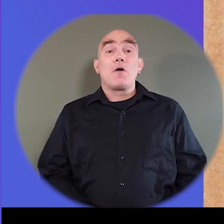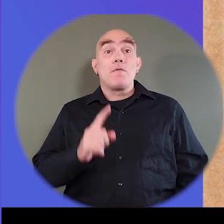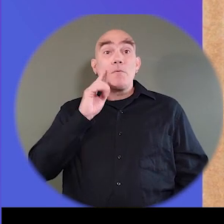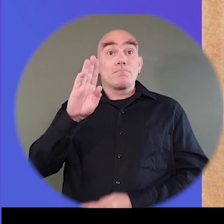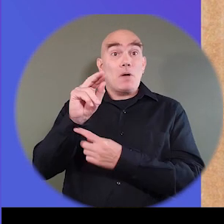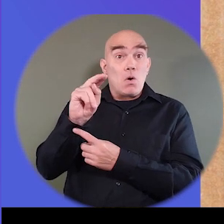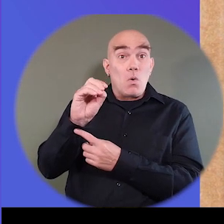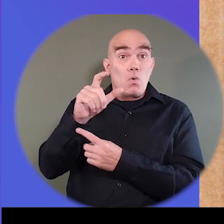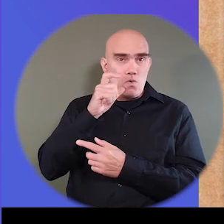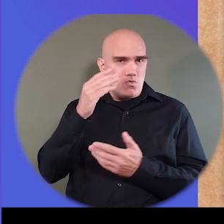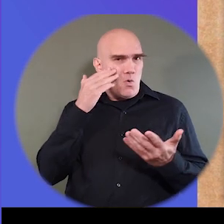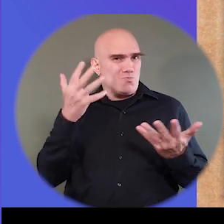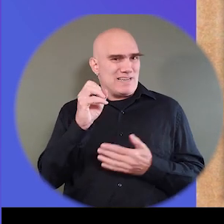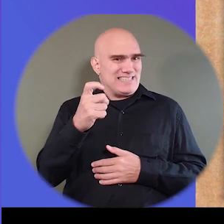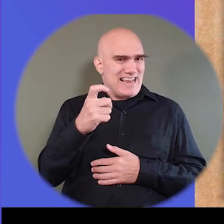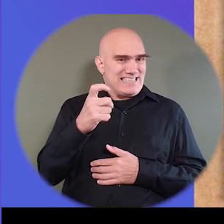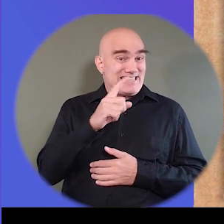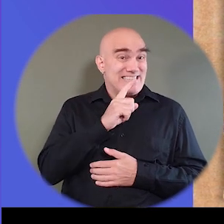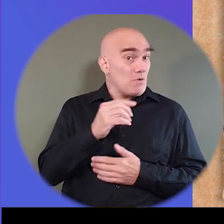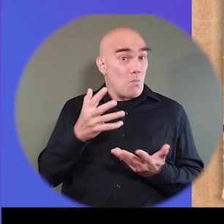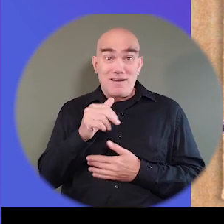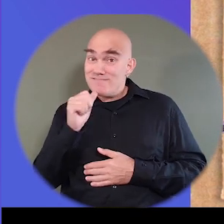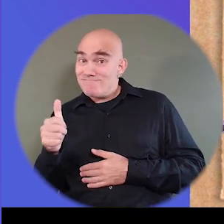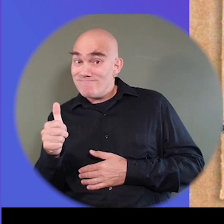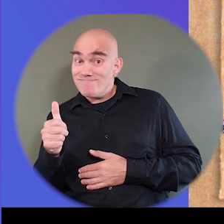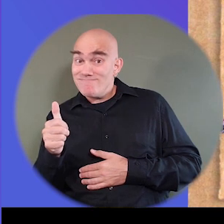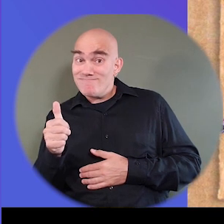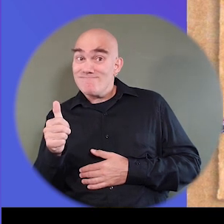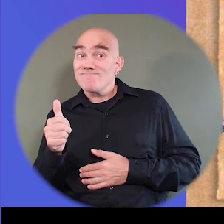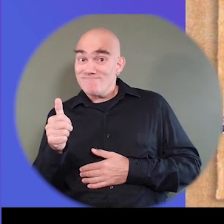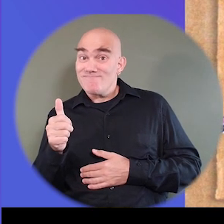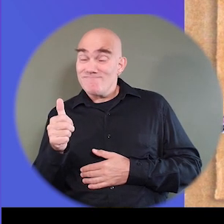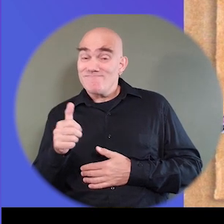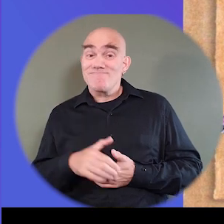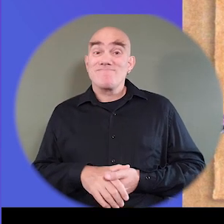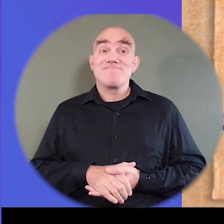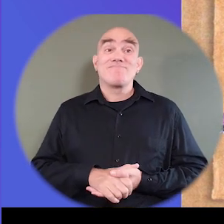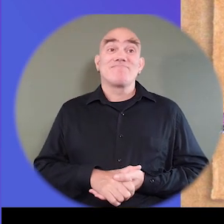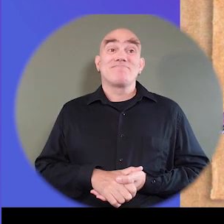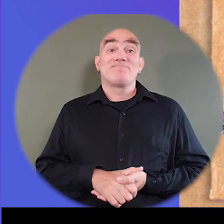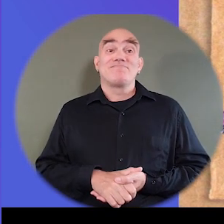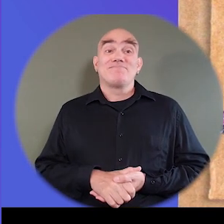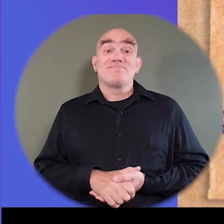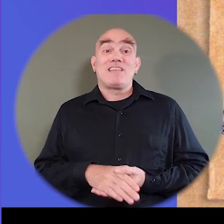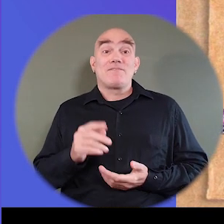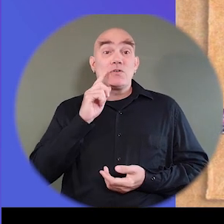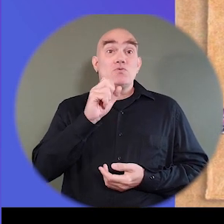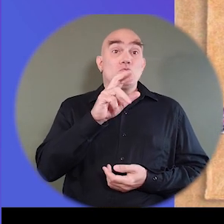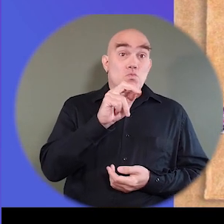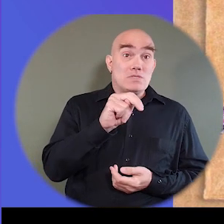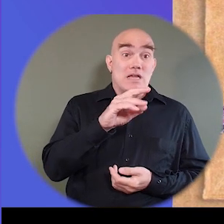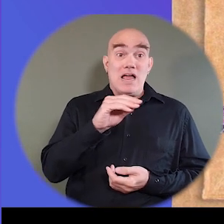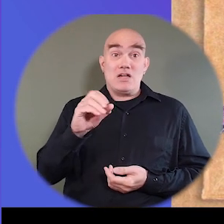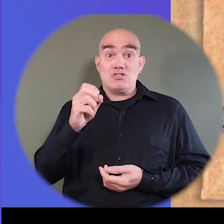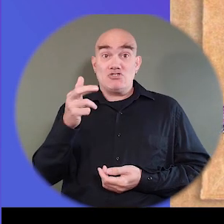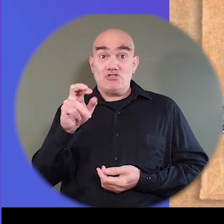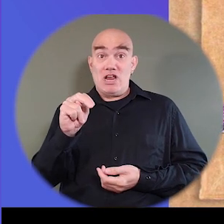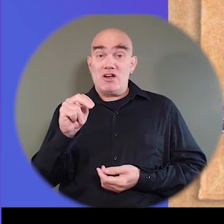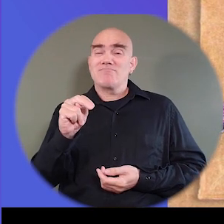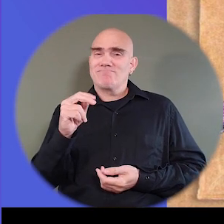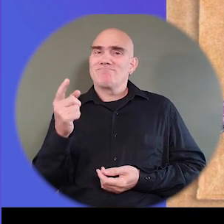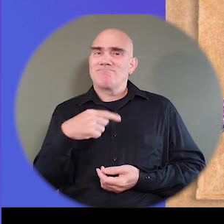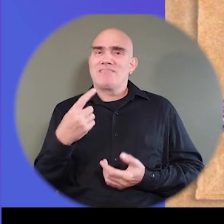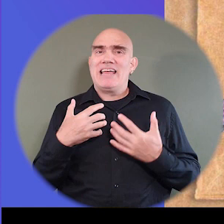For Bono, who knows what sex is and what it isn't, and for Susan and